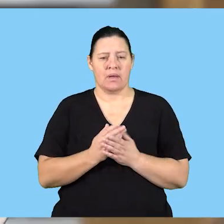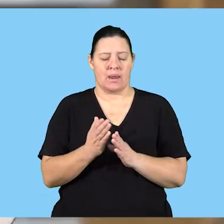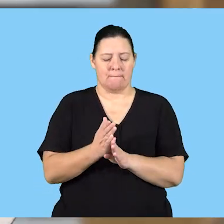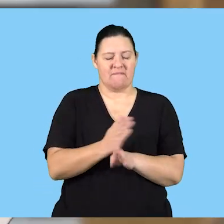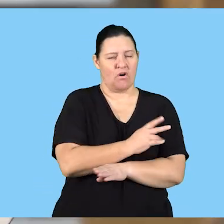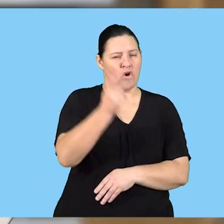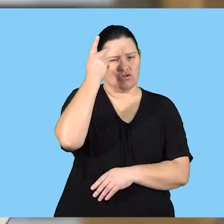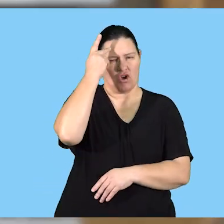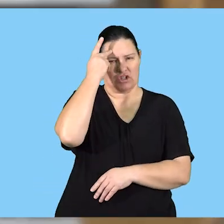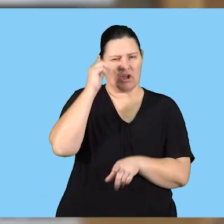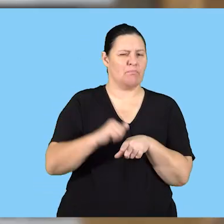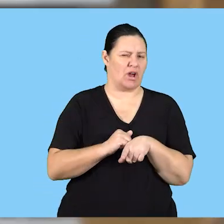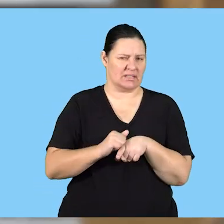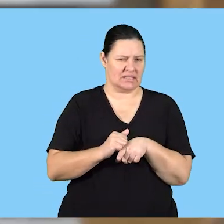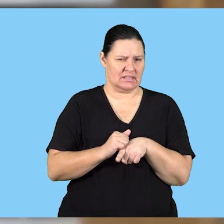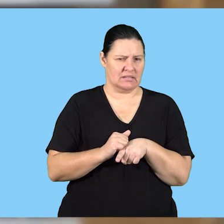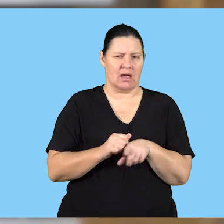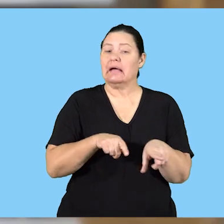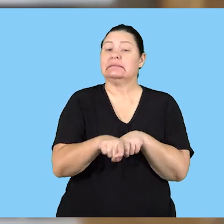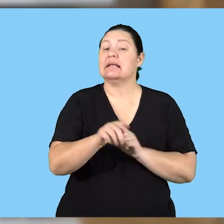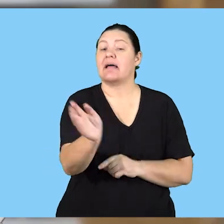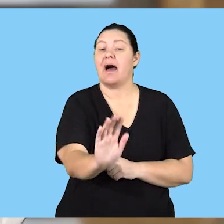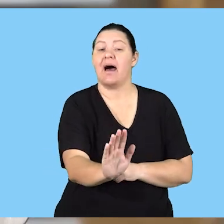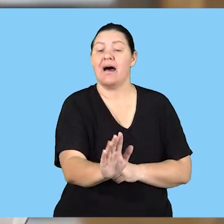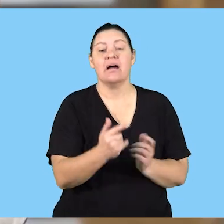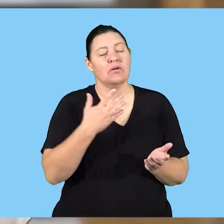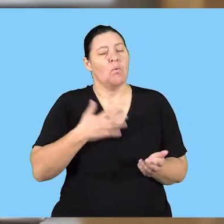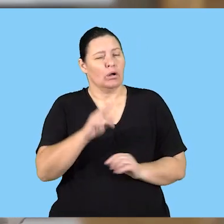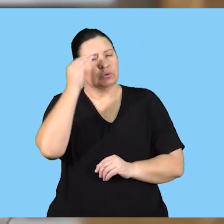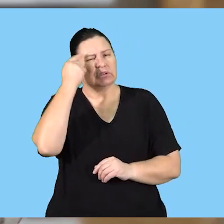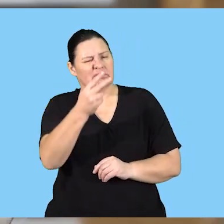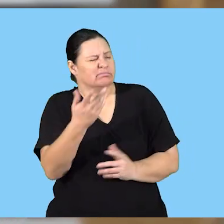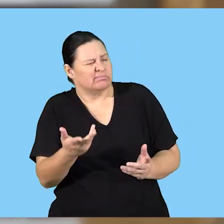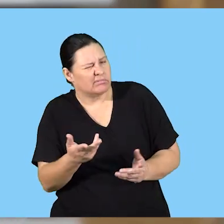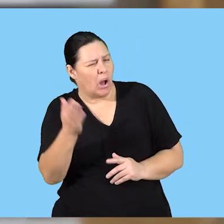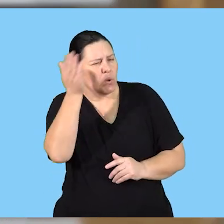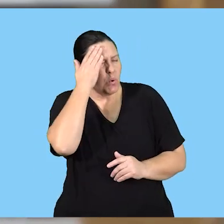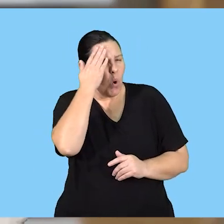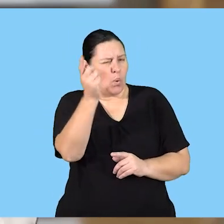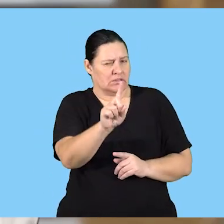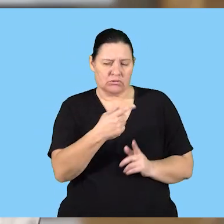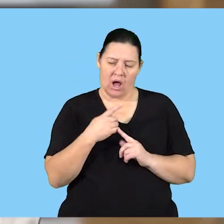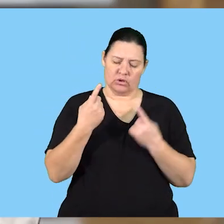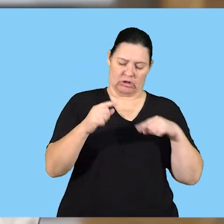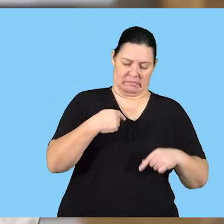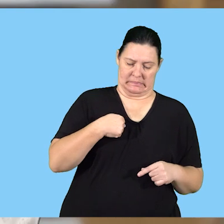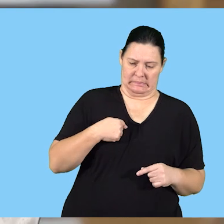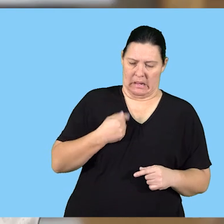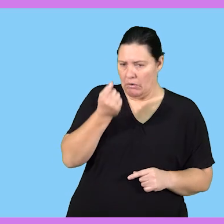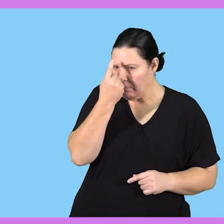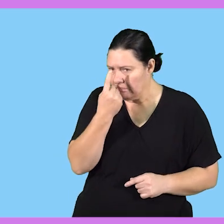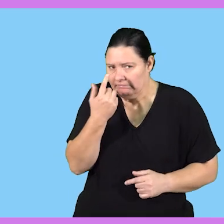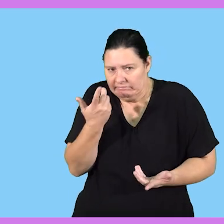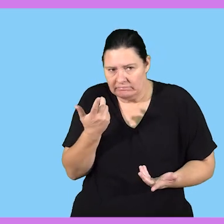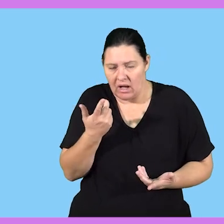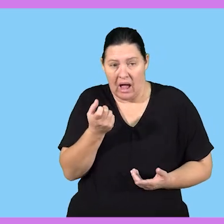little pre-knowledge practice for you. Relax, guys. It's not a test. It's just to see where are we at, and also so that you can check yourself. So the